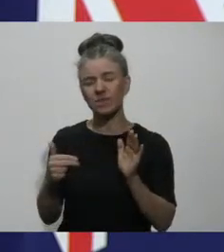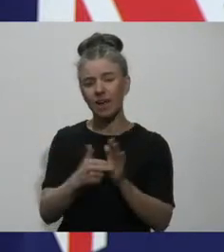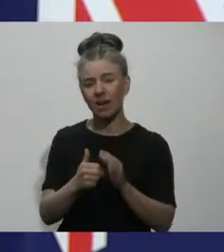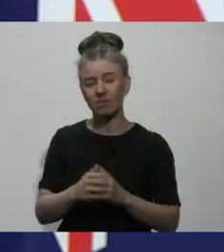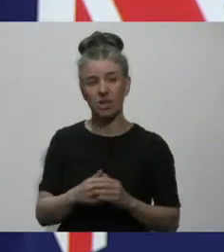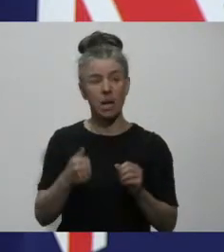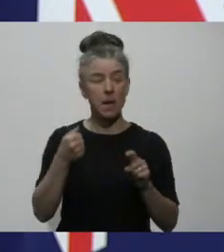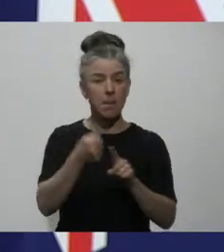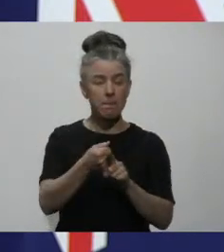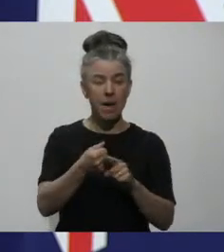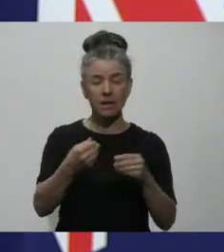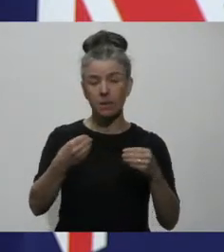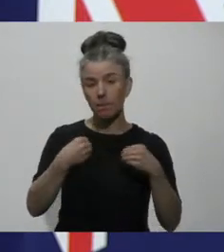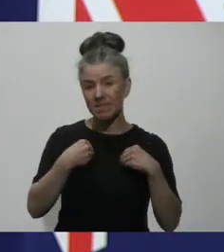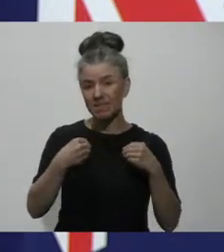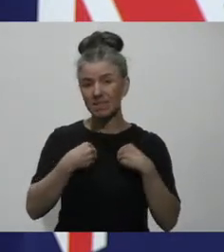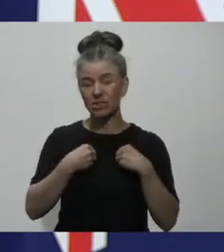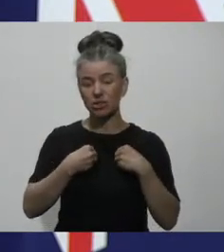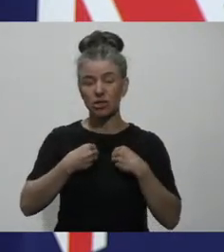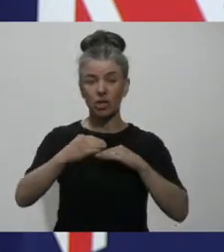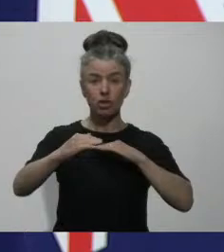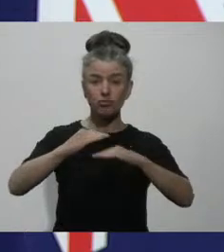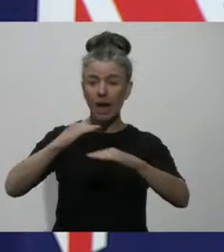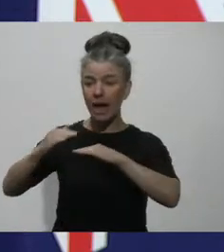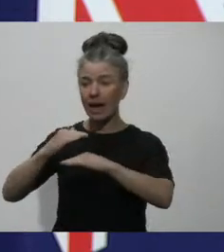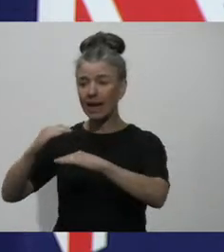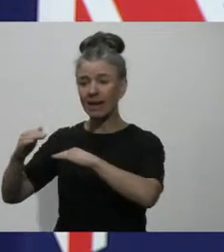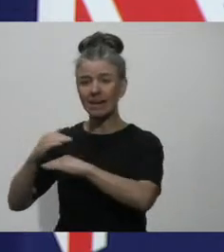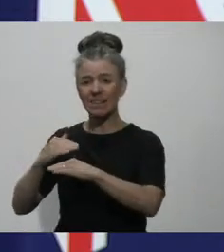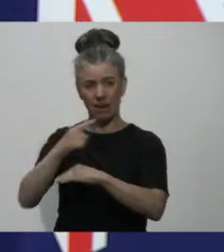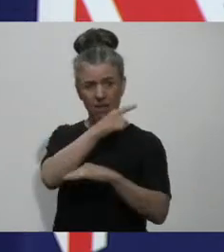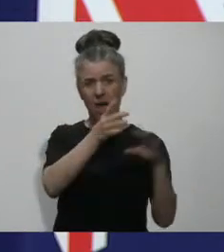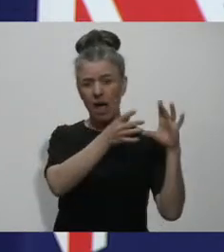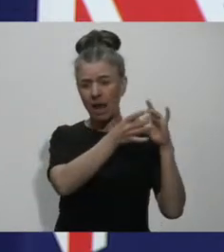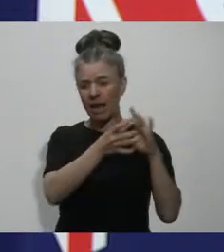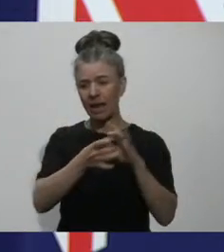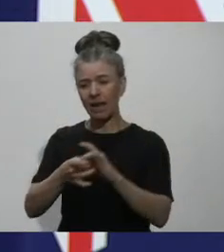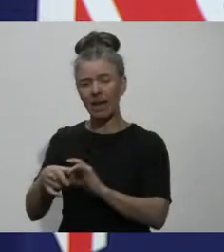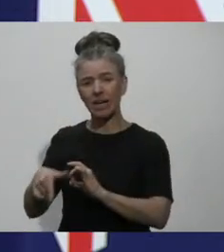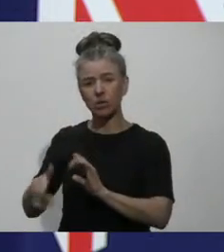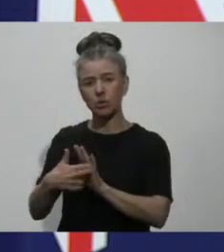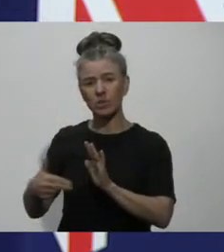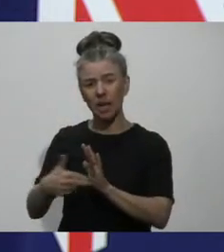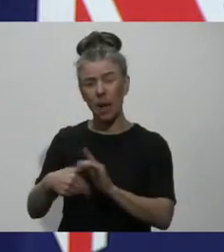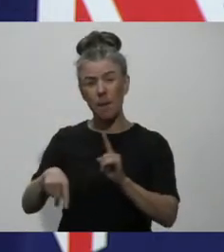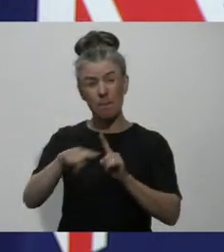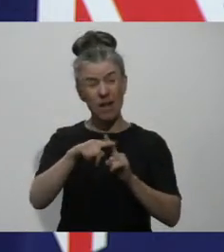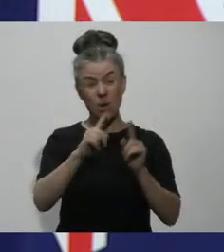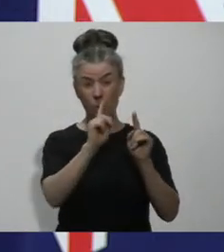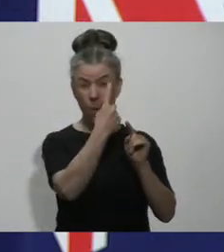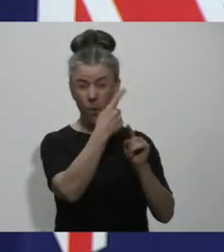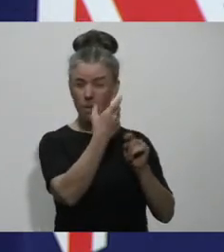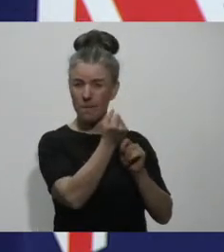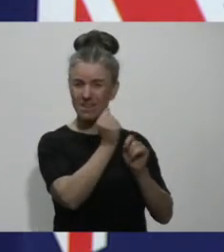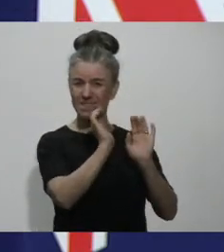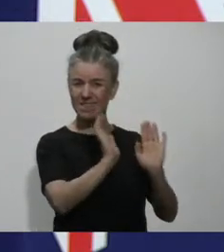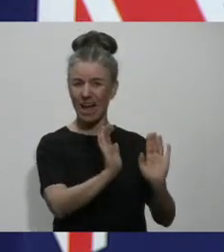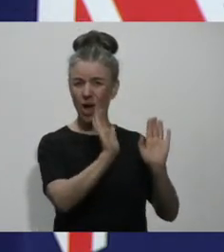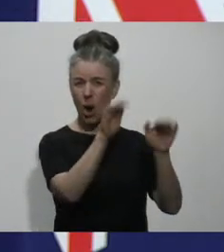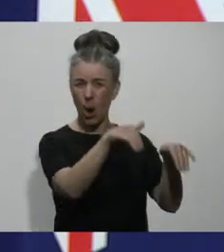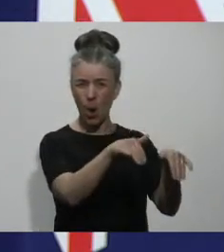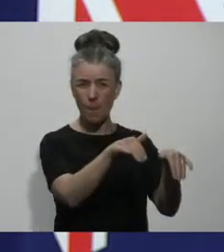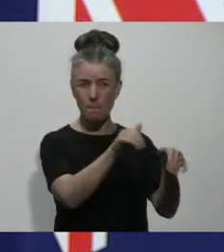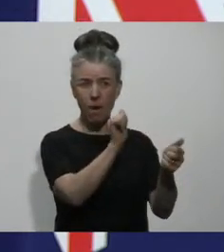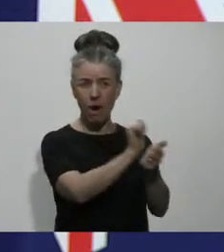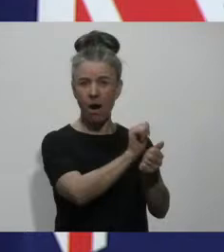of business and trade activity being connected throughout New Zealand, but also the fact that we are asking Aucklanders to stay home and the impact that